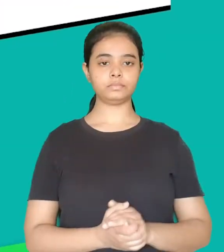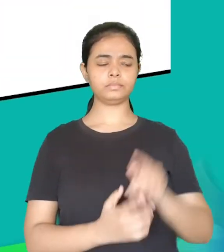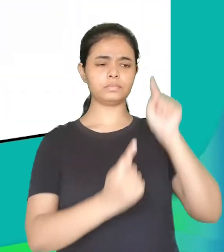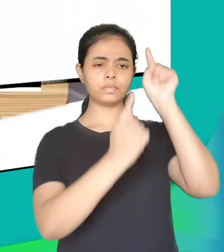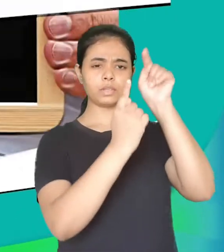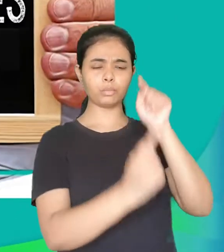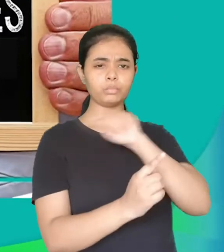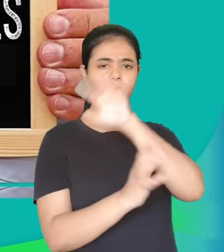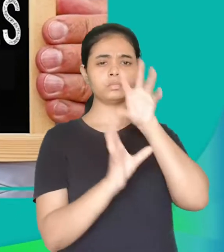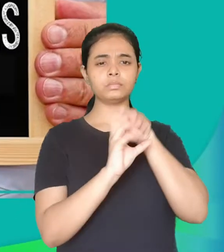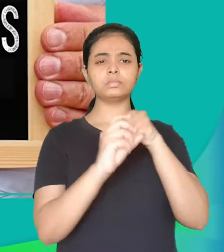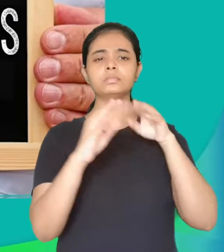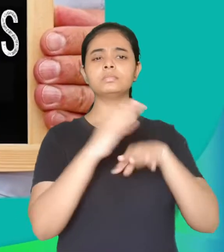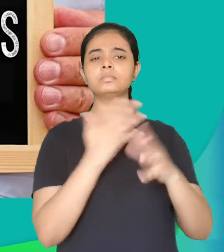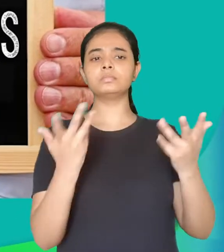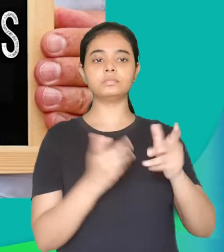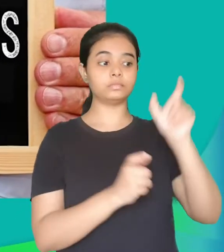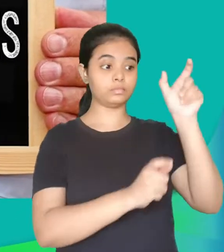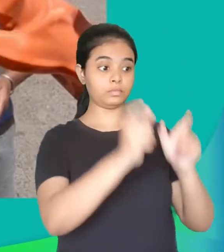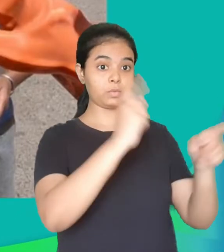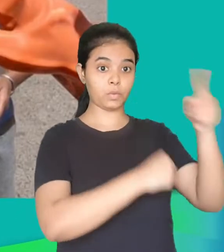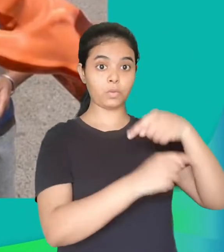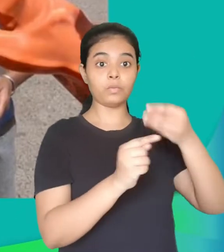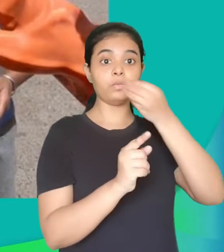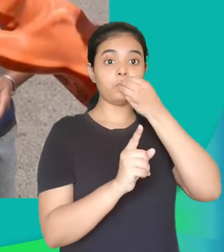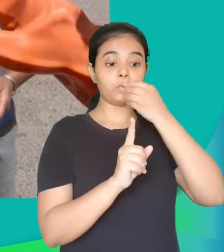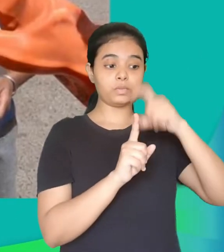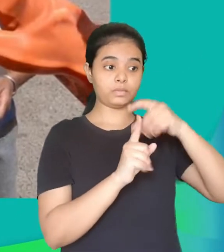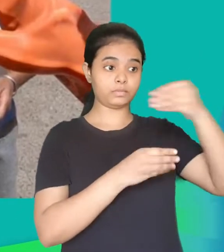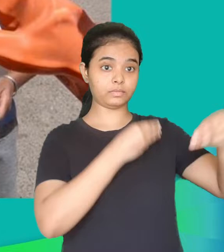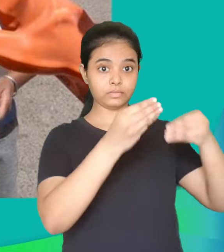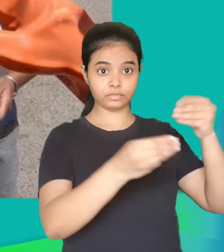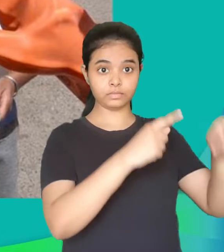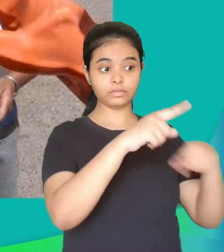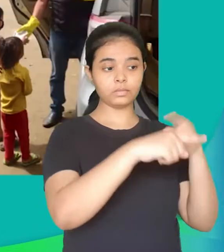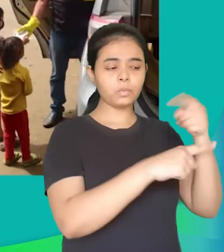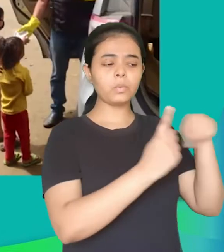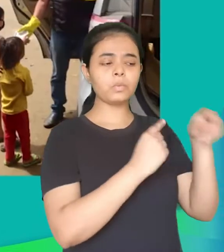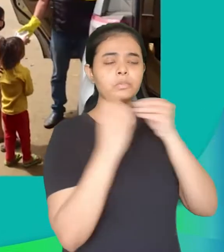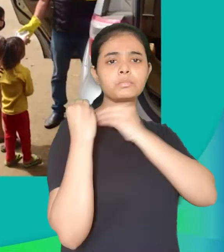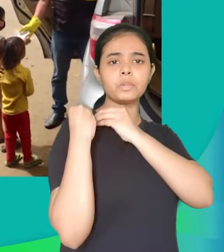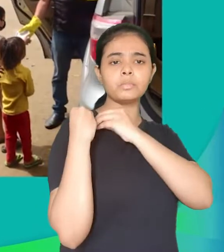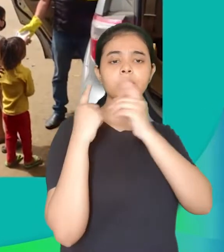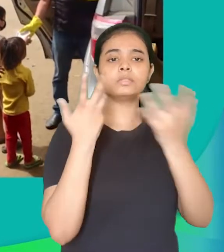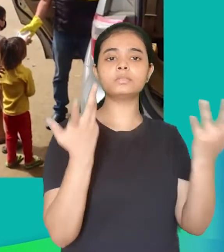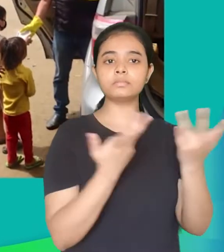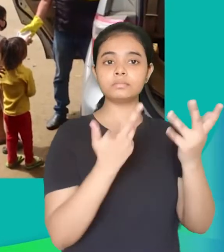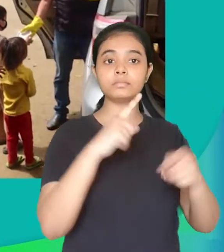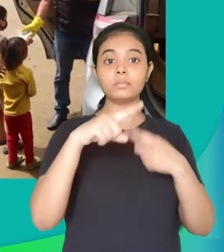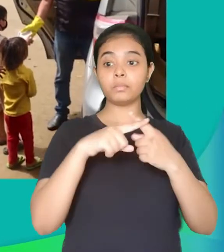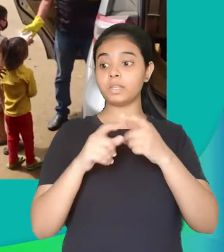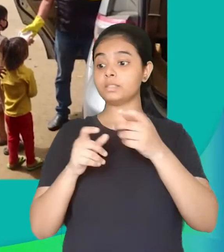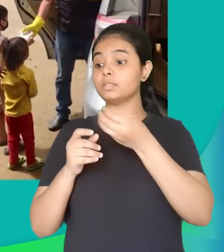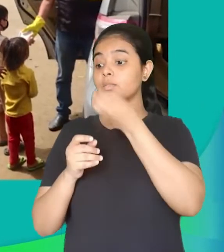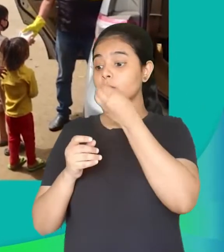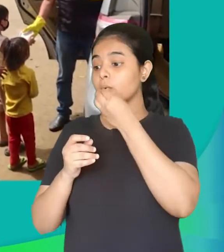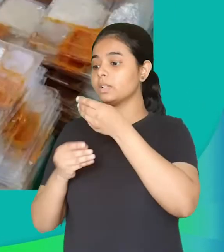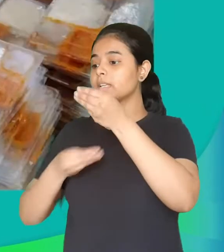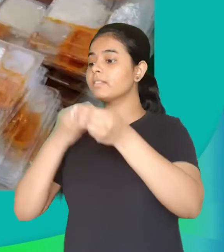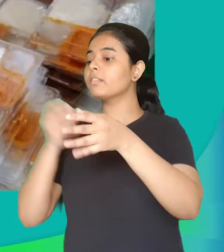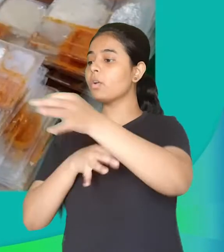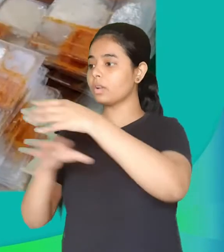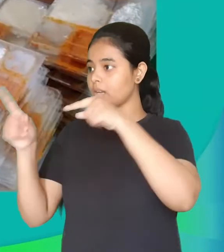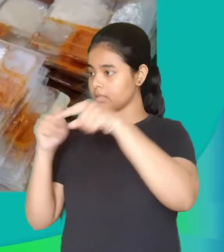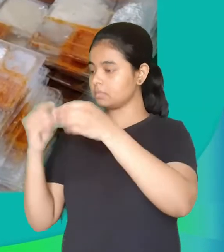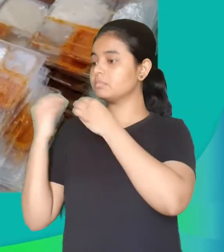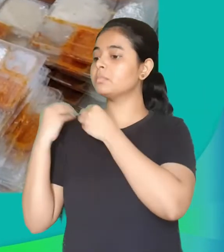These regulations specify the responsibility of food donor and surplus food distribution organizations,